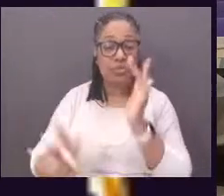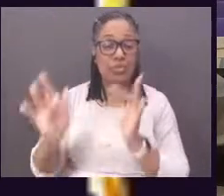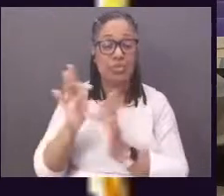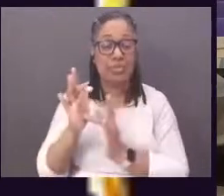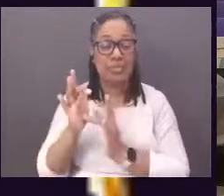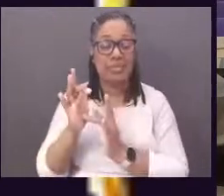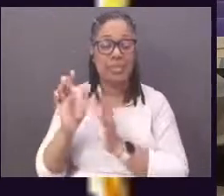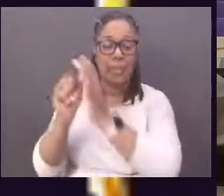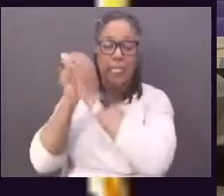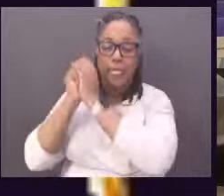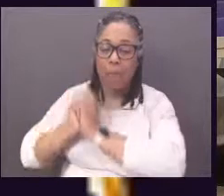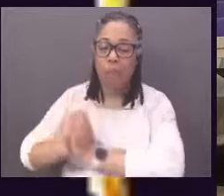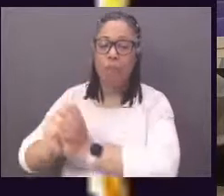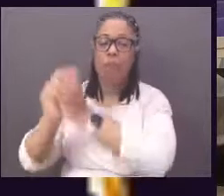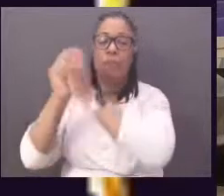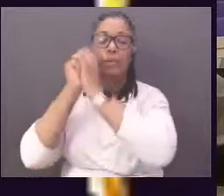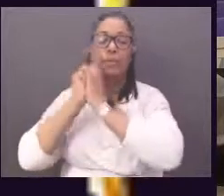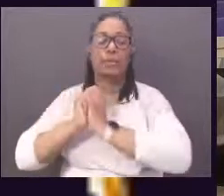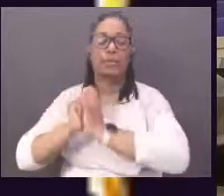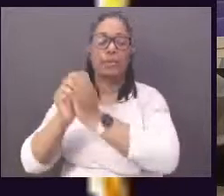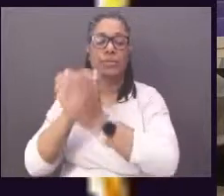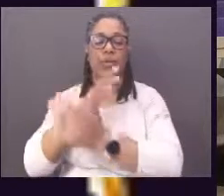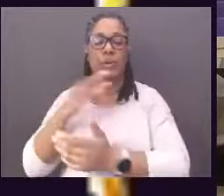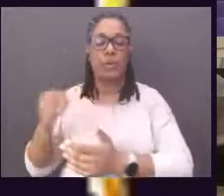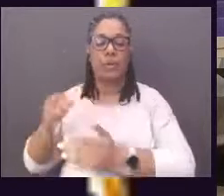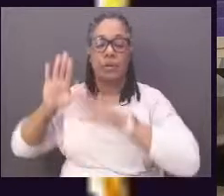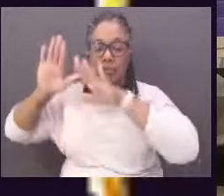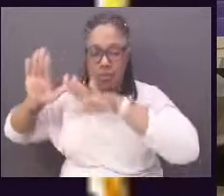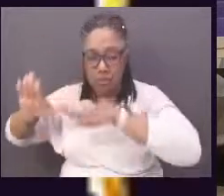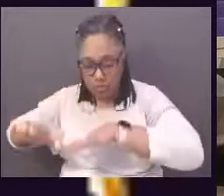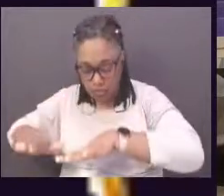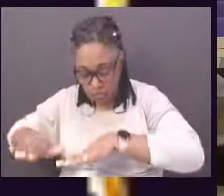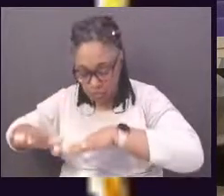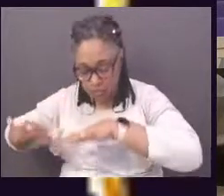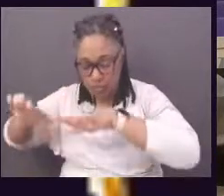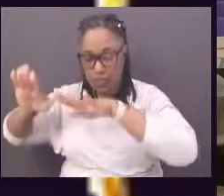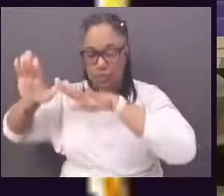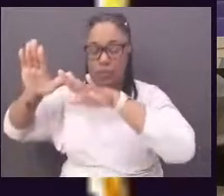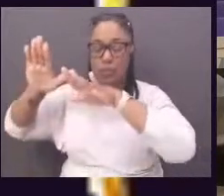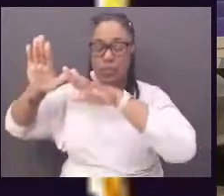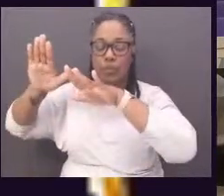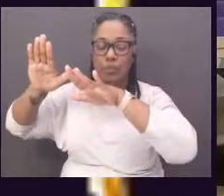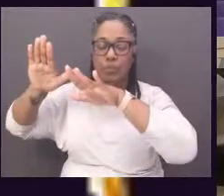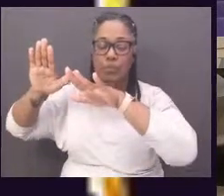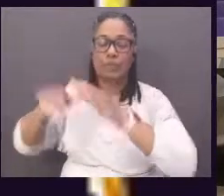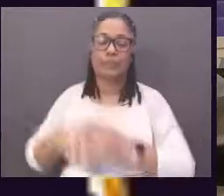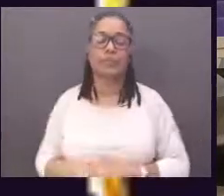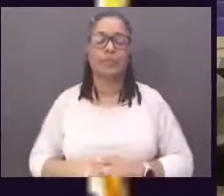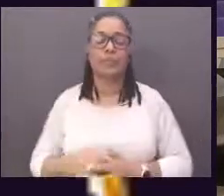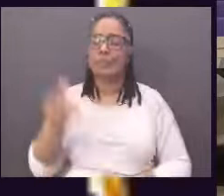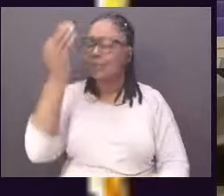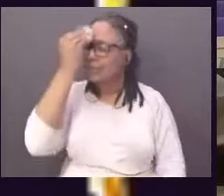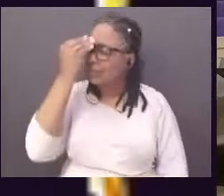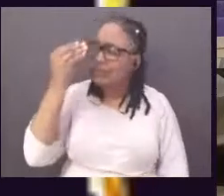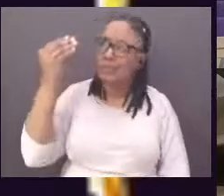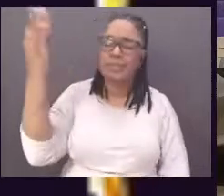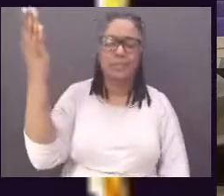I worship and adore you. Ooh, I wanna tell you,